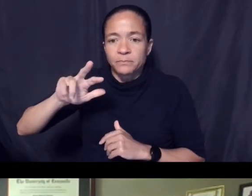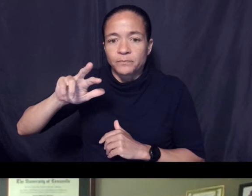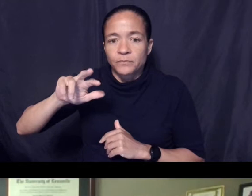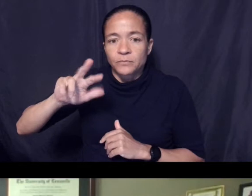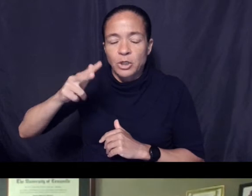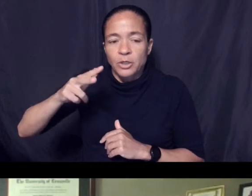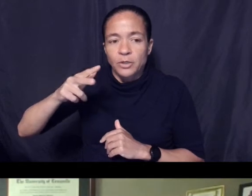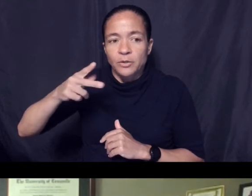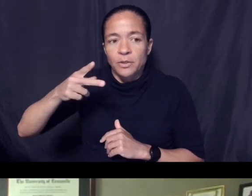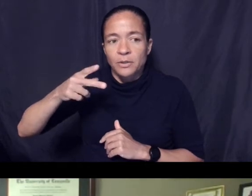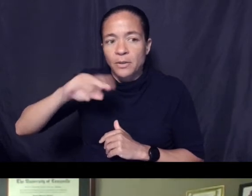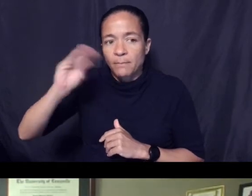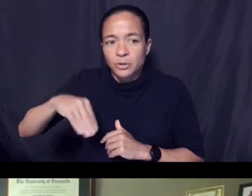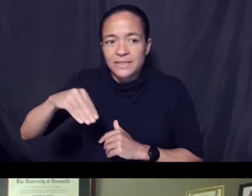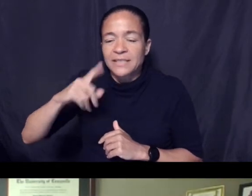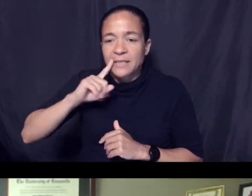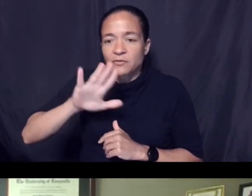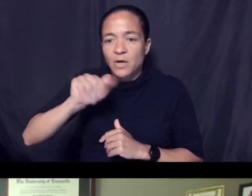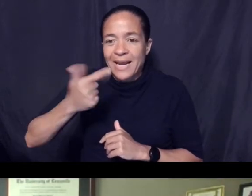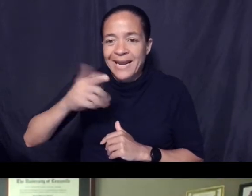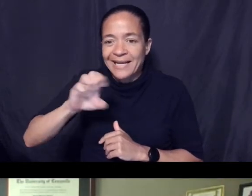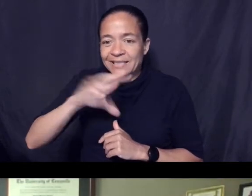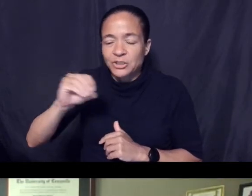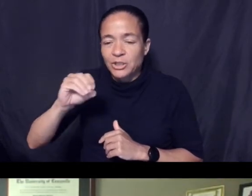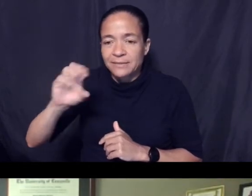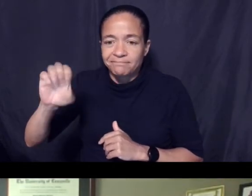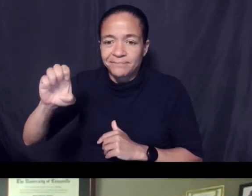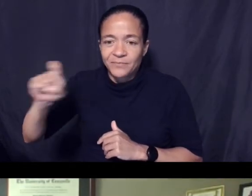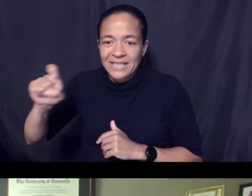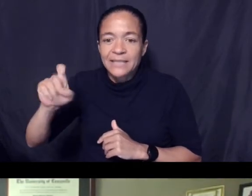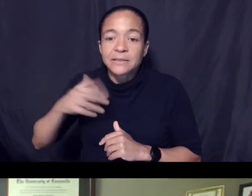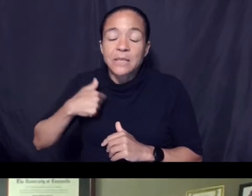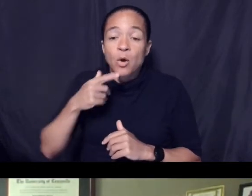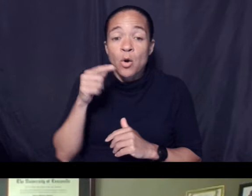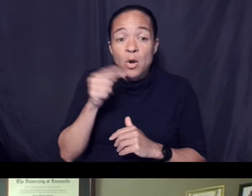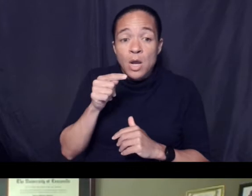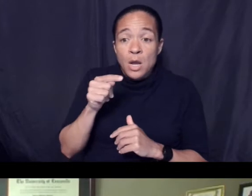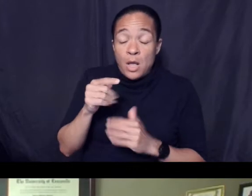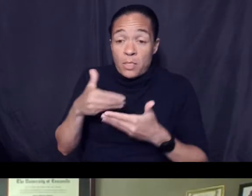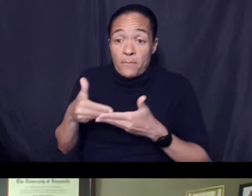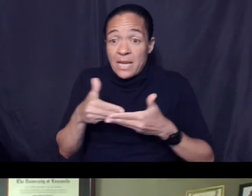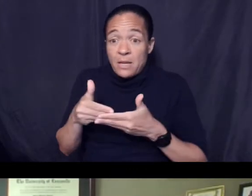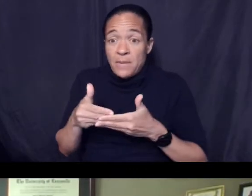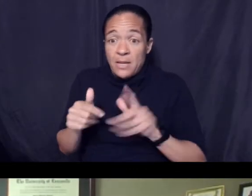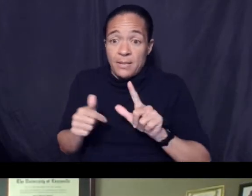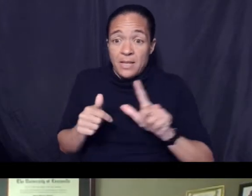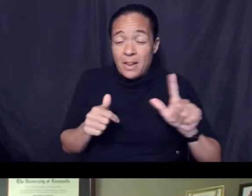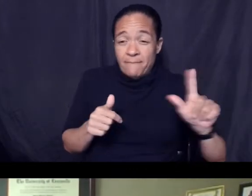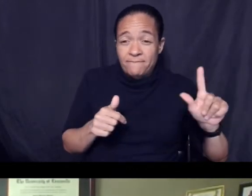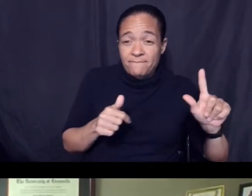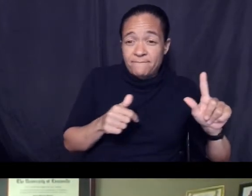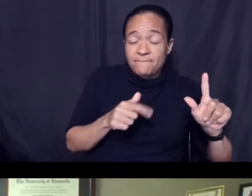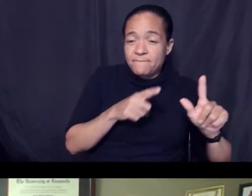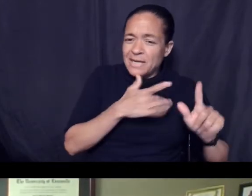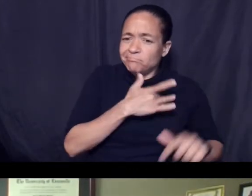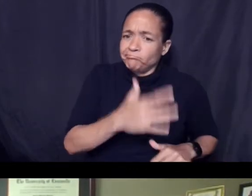sex. And so some schematics are provided here from the CDC. A baby on the far left with typical head size,